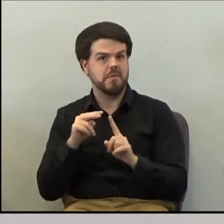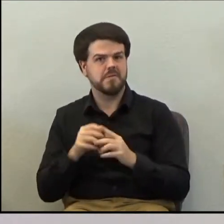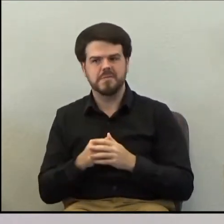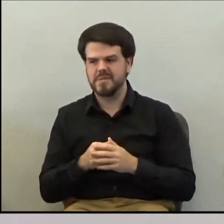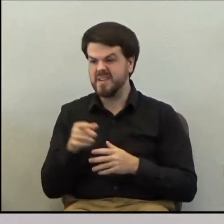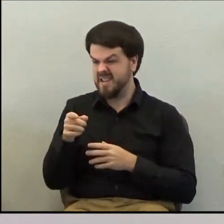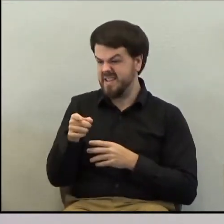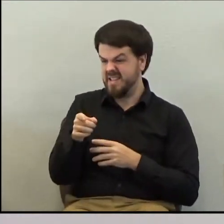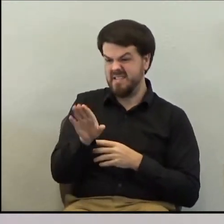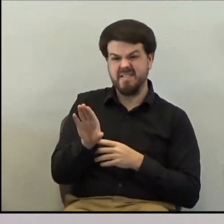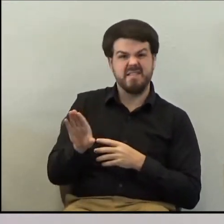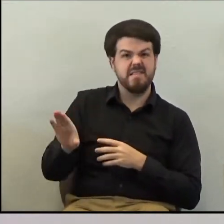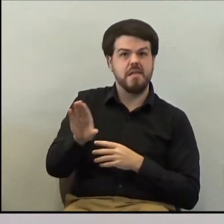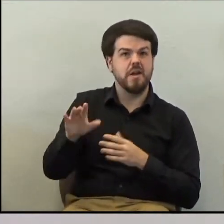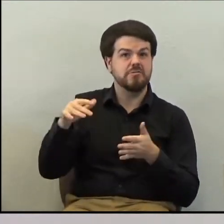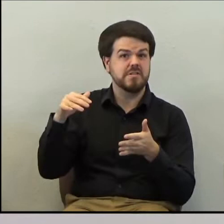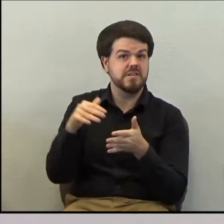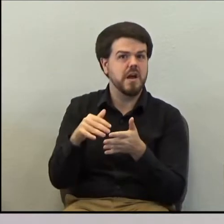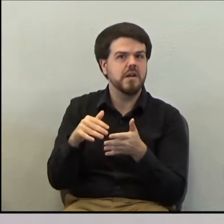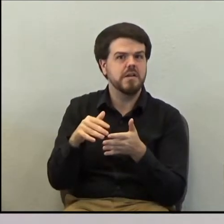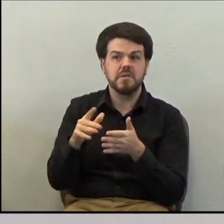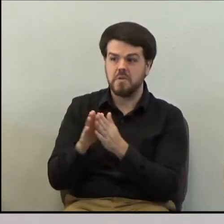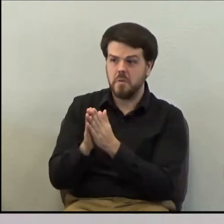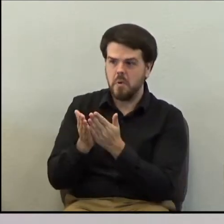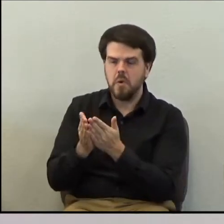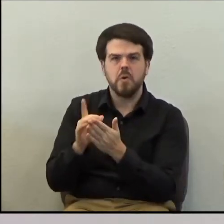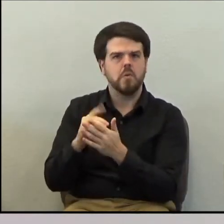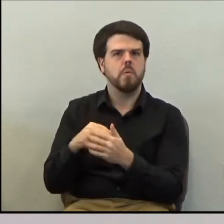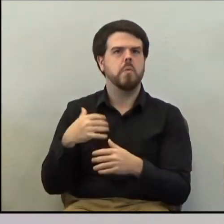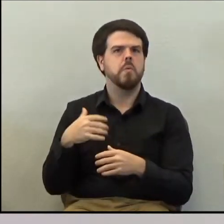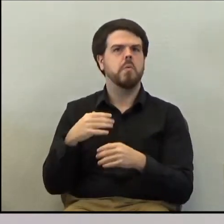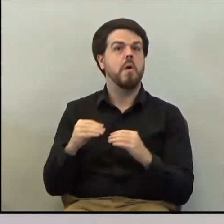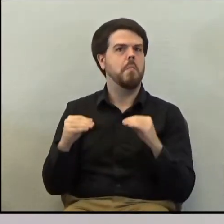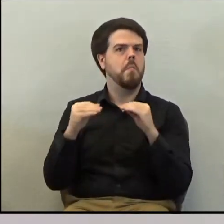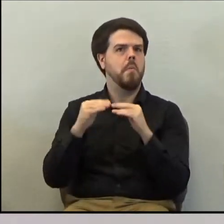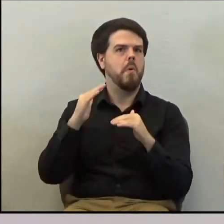their study of that book probably took longer than a year,